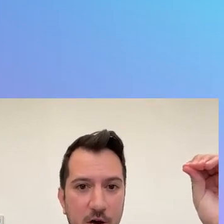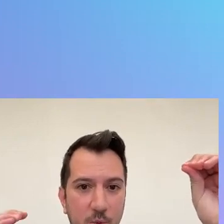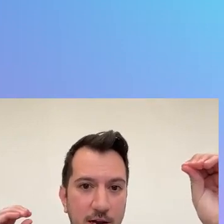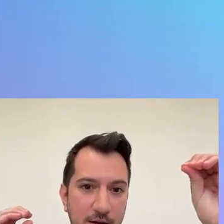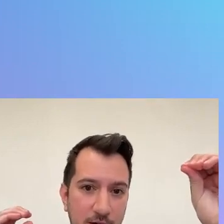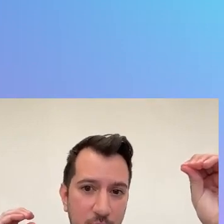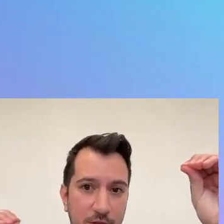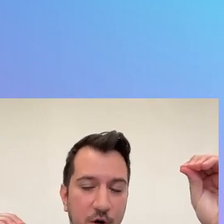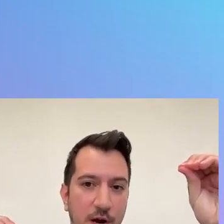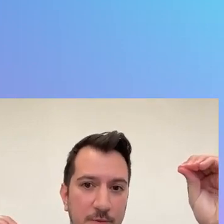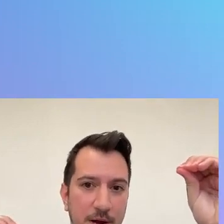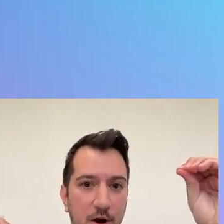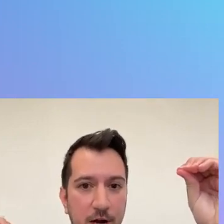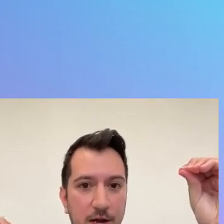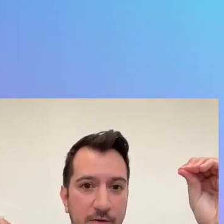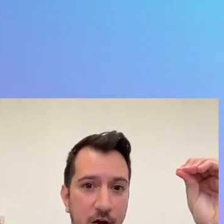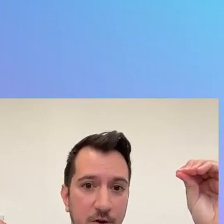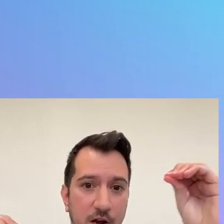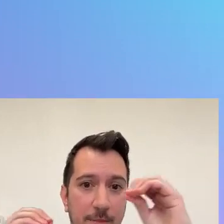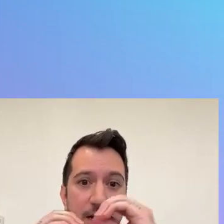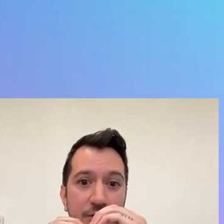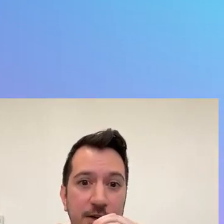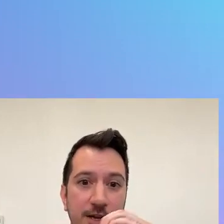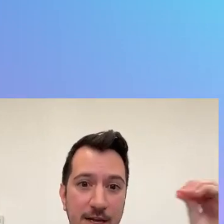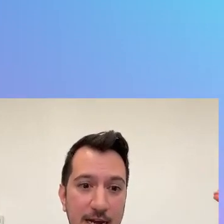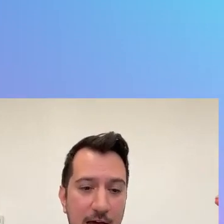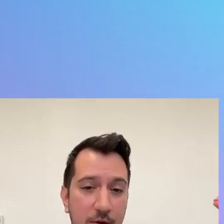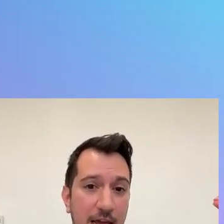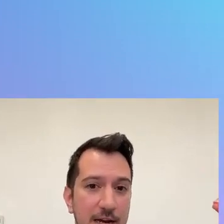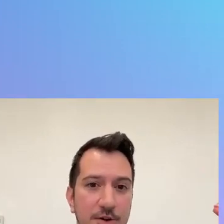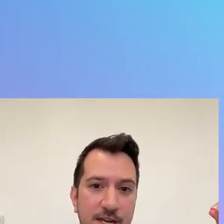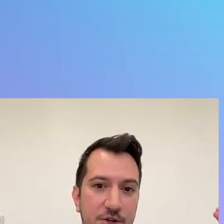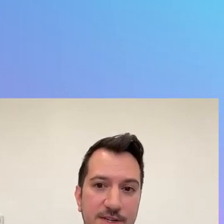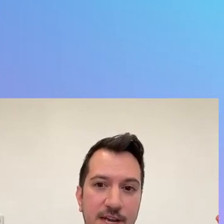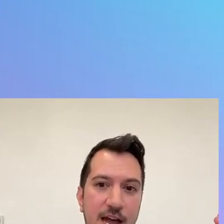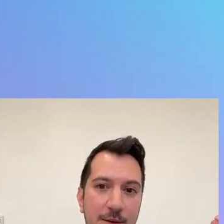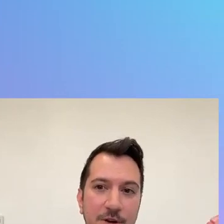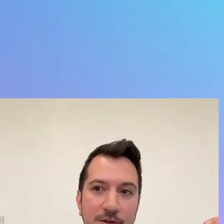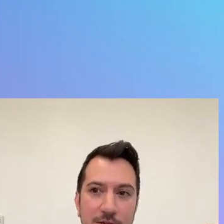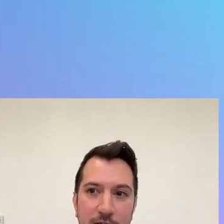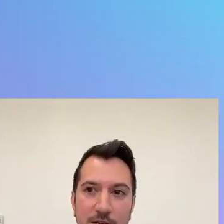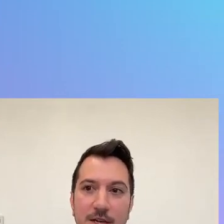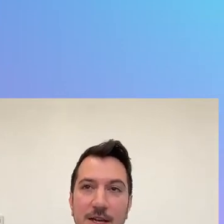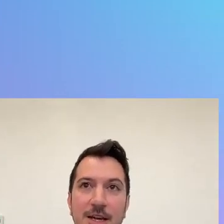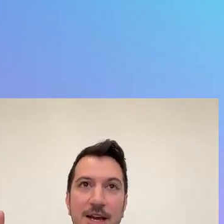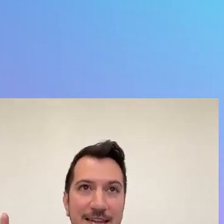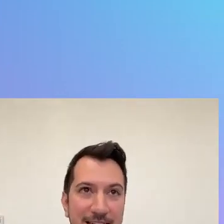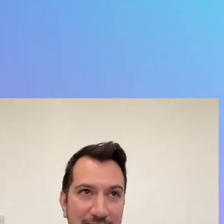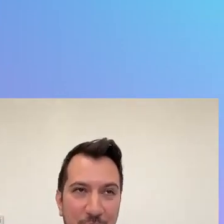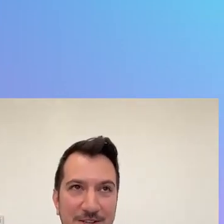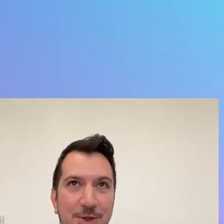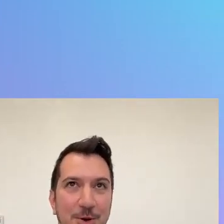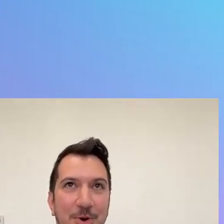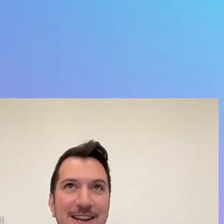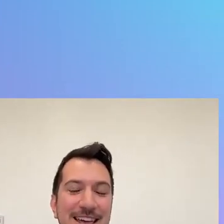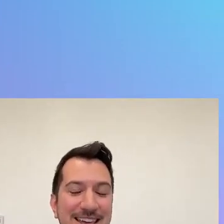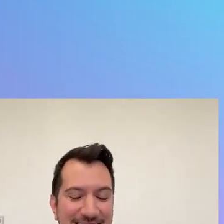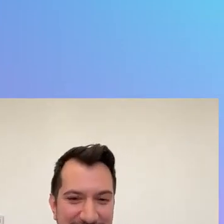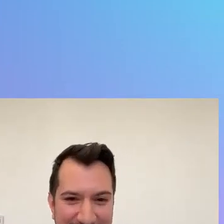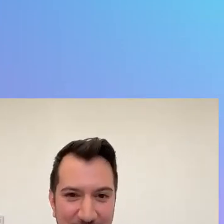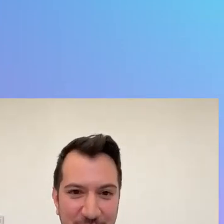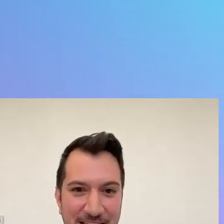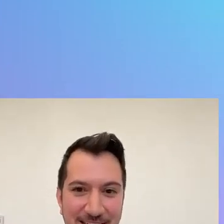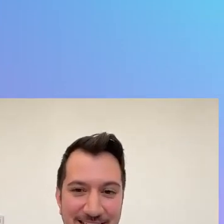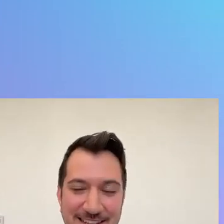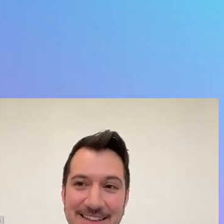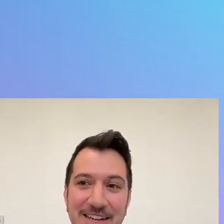size, font weight with the correct pairing of color combination and how that intersection is going to happen. And then, yes, what is the third point?